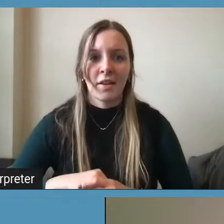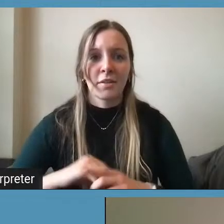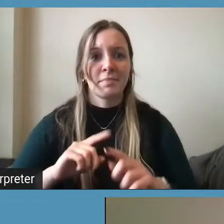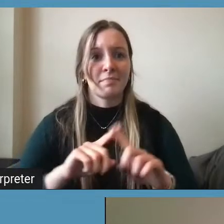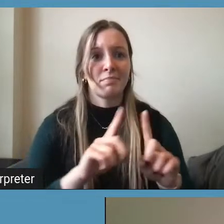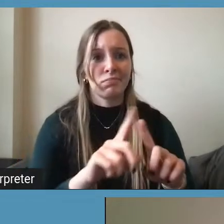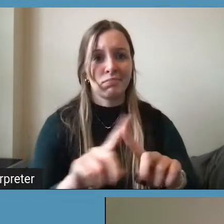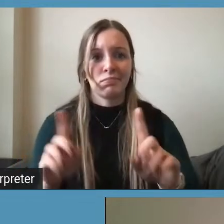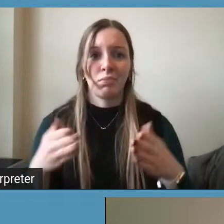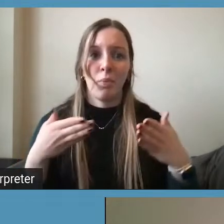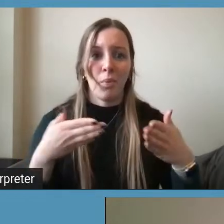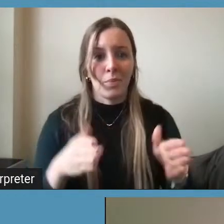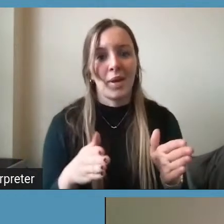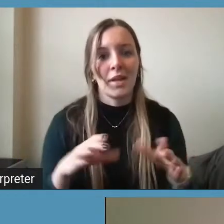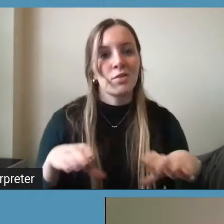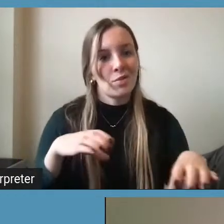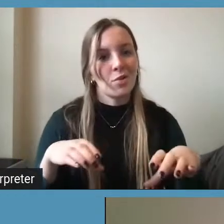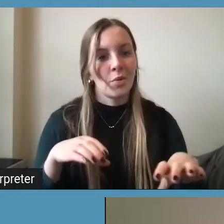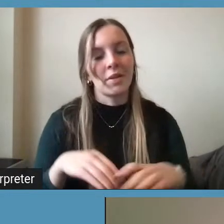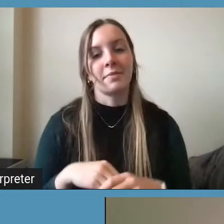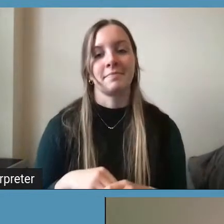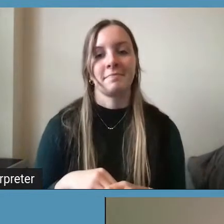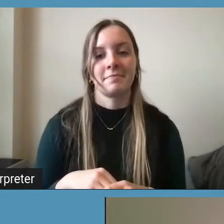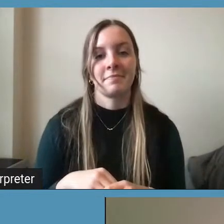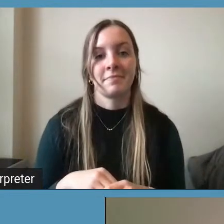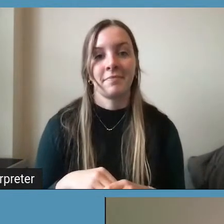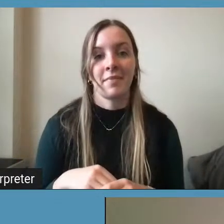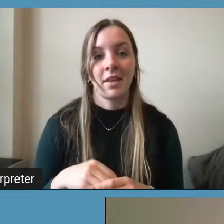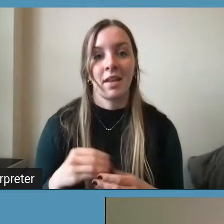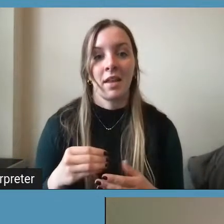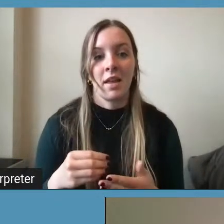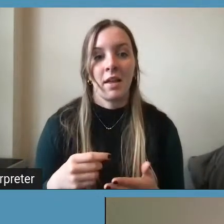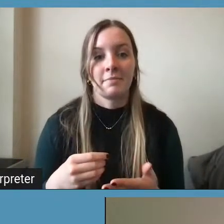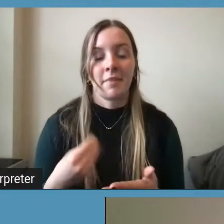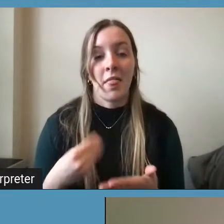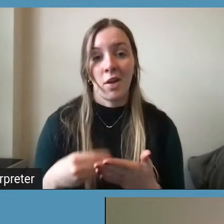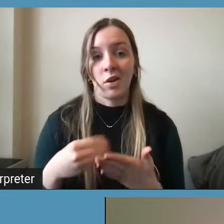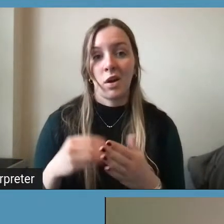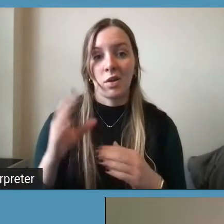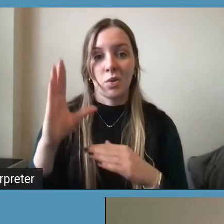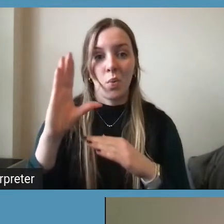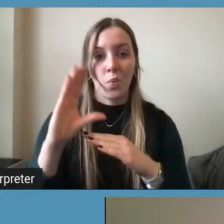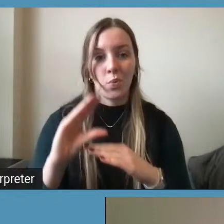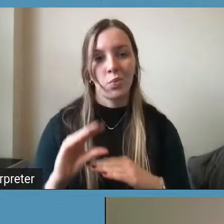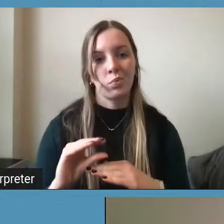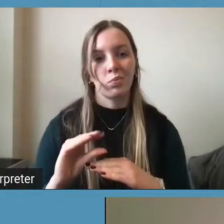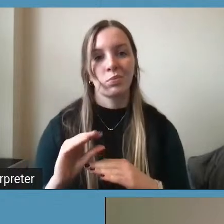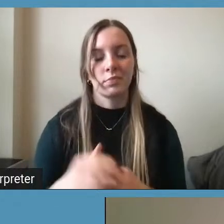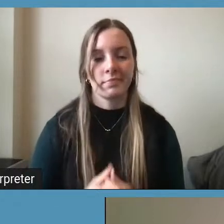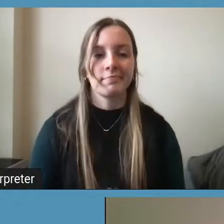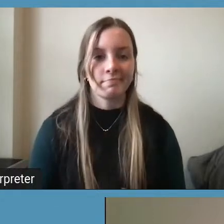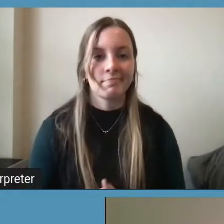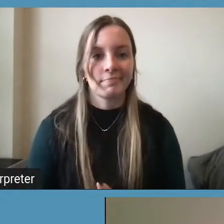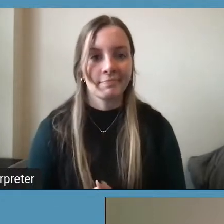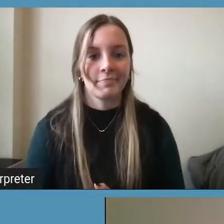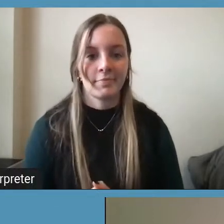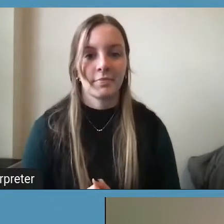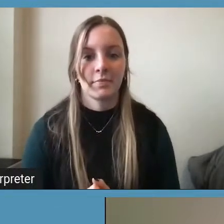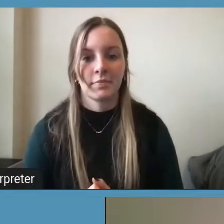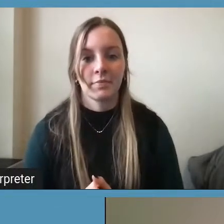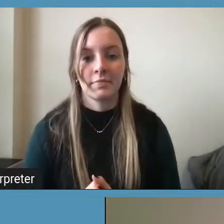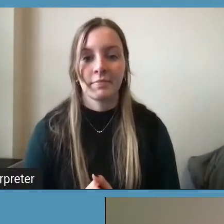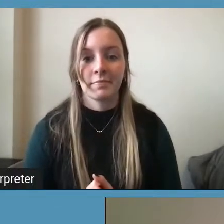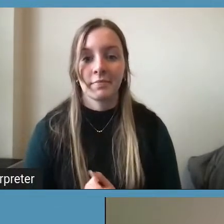done. The costs are coming down on a lot of that kind of work. So, but yeah, from an archiving perspective,